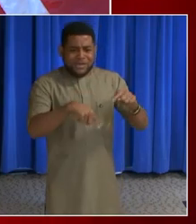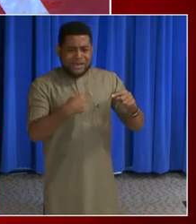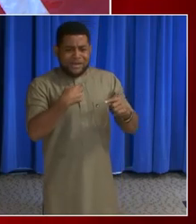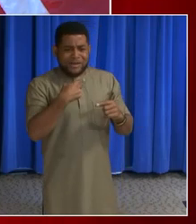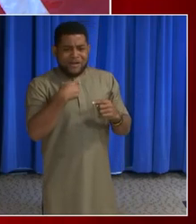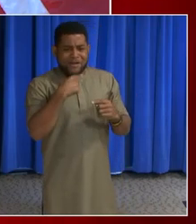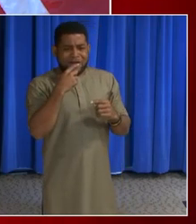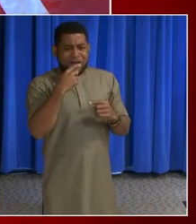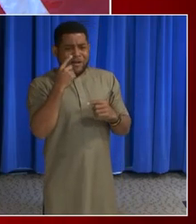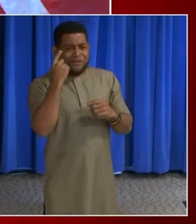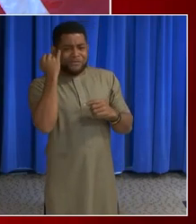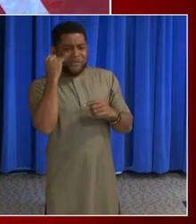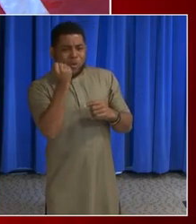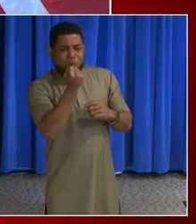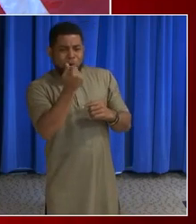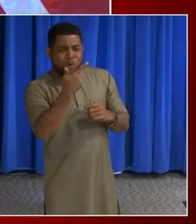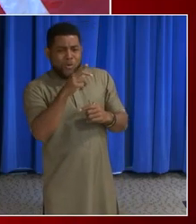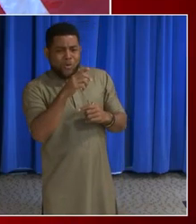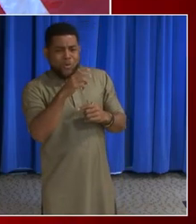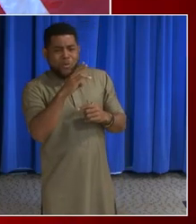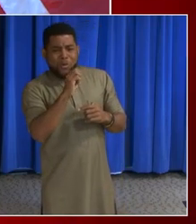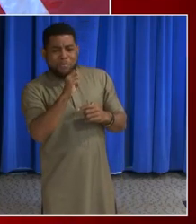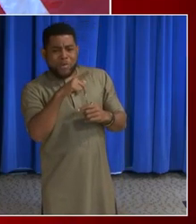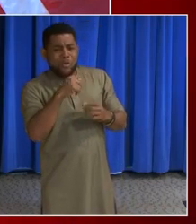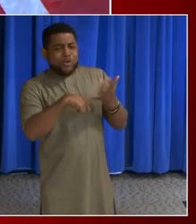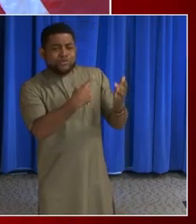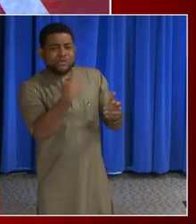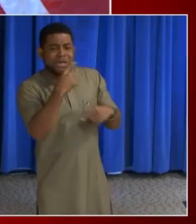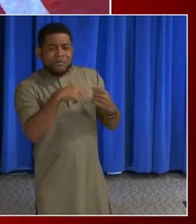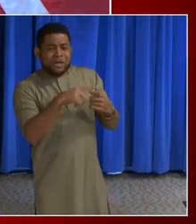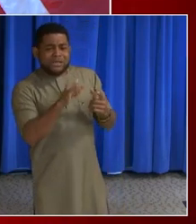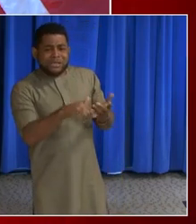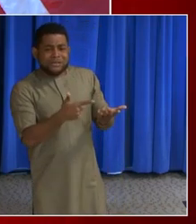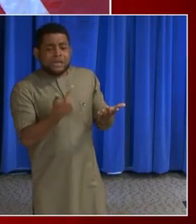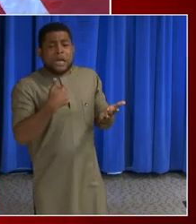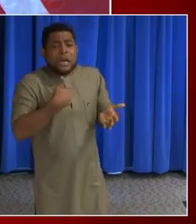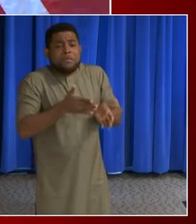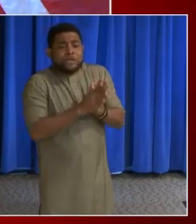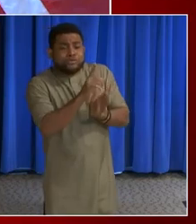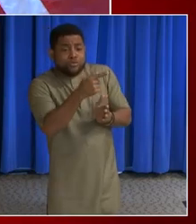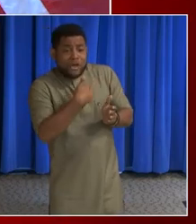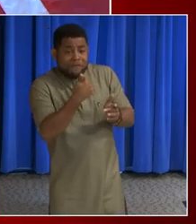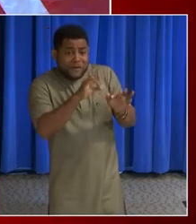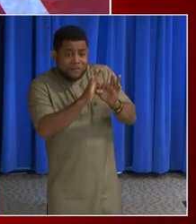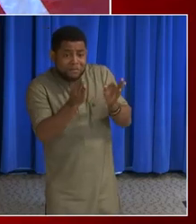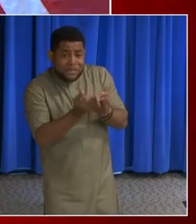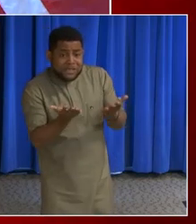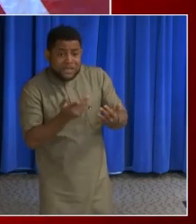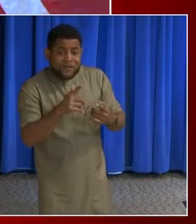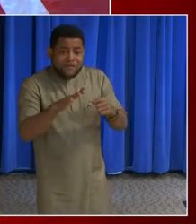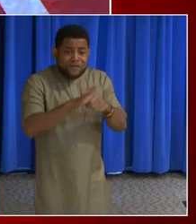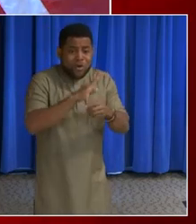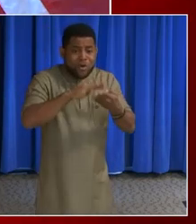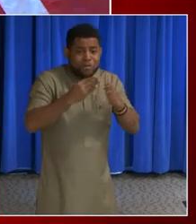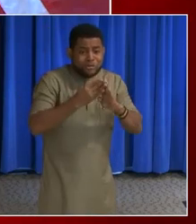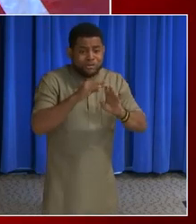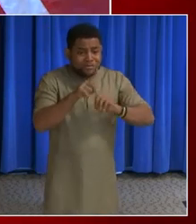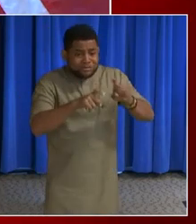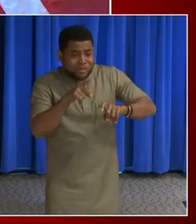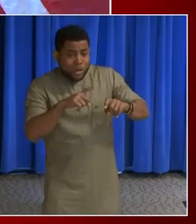right? Mark, so what I don't, do you say? What, I'm yeah, just asking go ahead. You. You know, you have the family here, you have the whole community kind of asking, when they see this